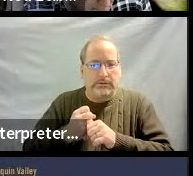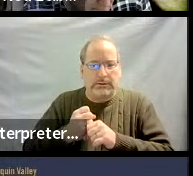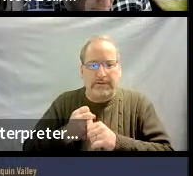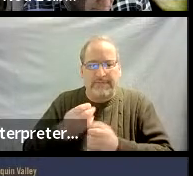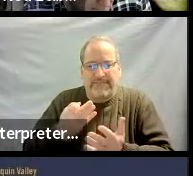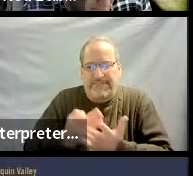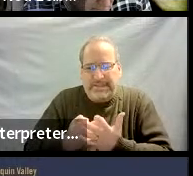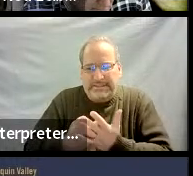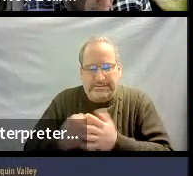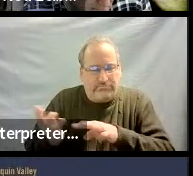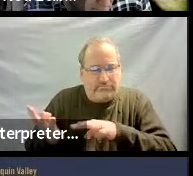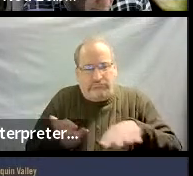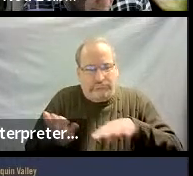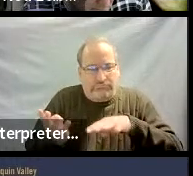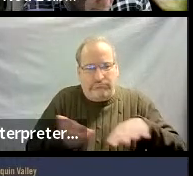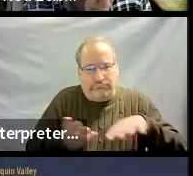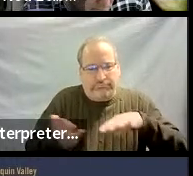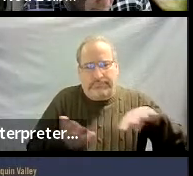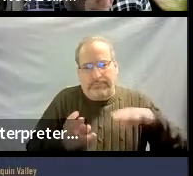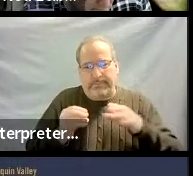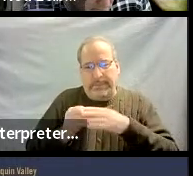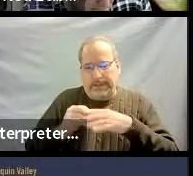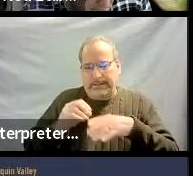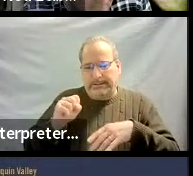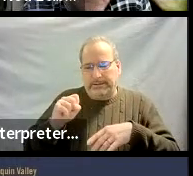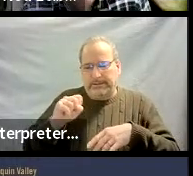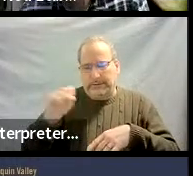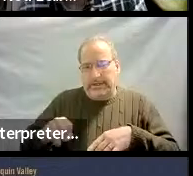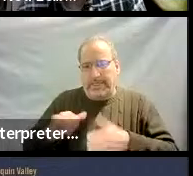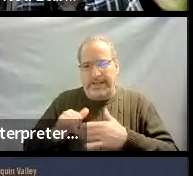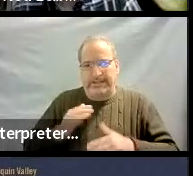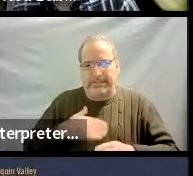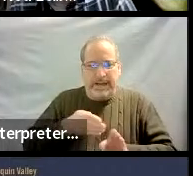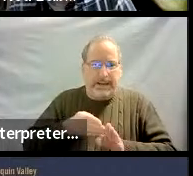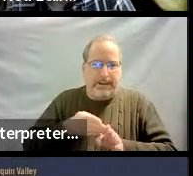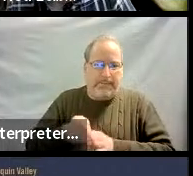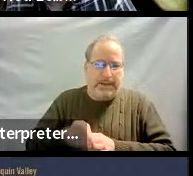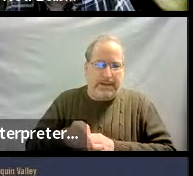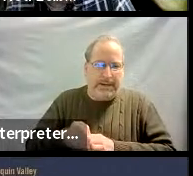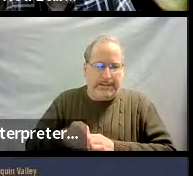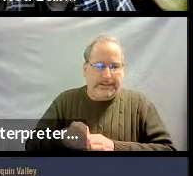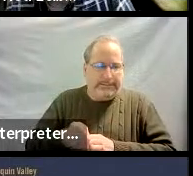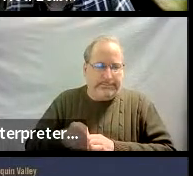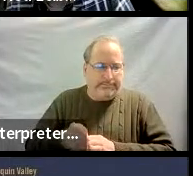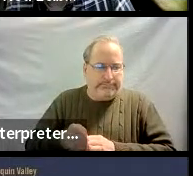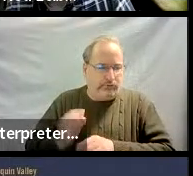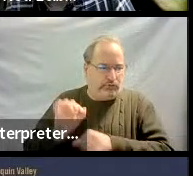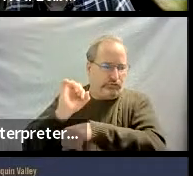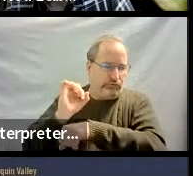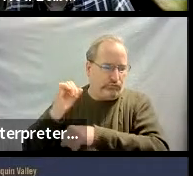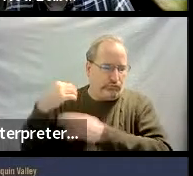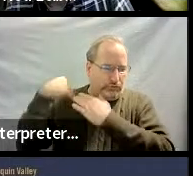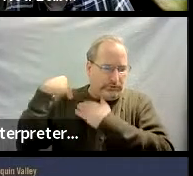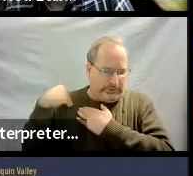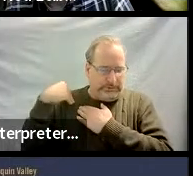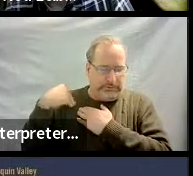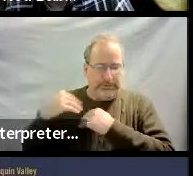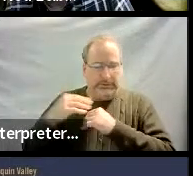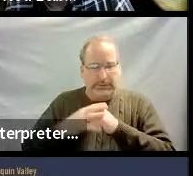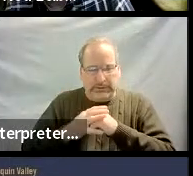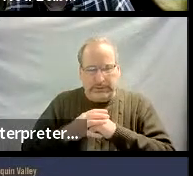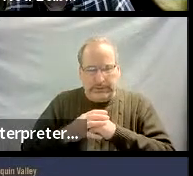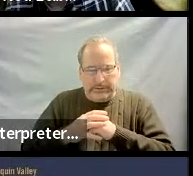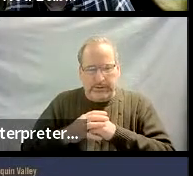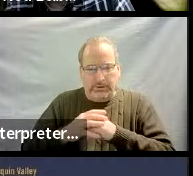Obviously, that's our main priority, and my main task in this process is to really turn those